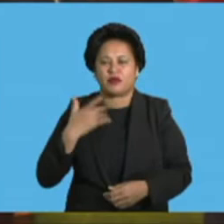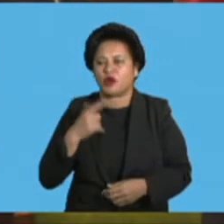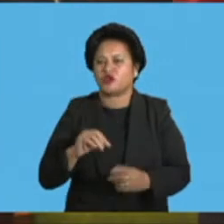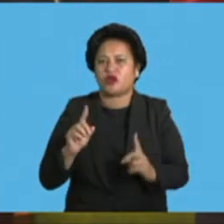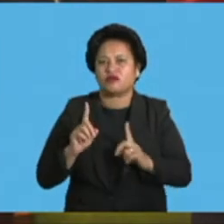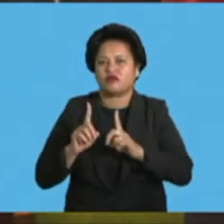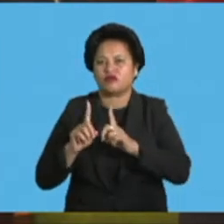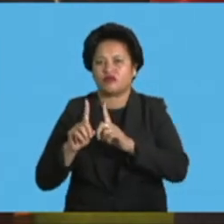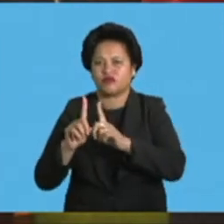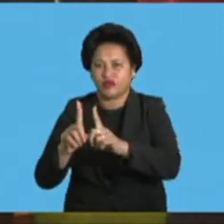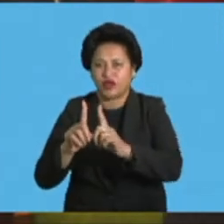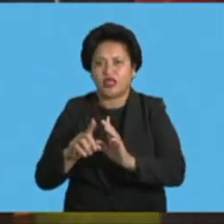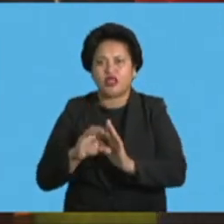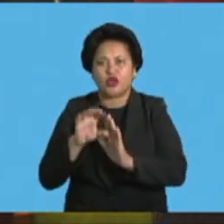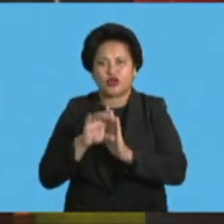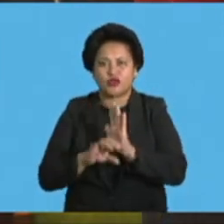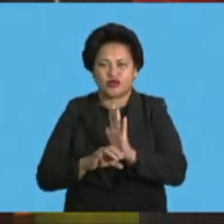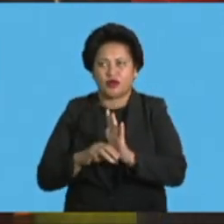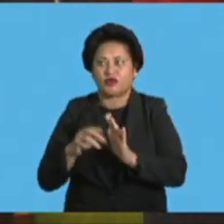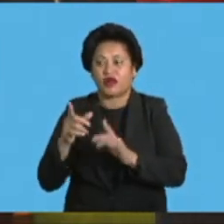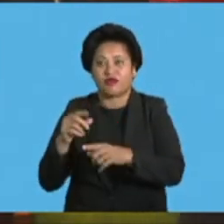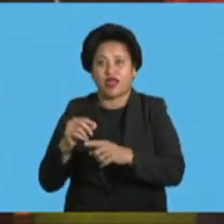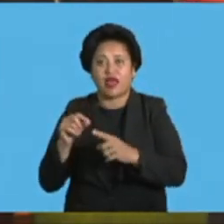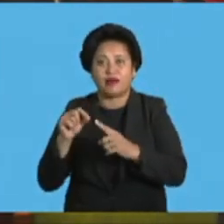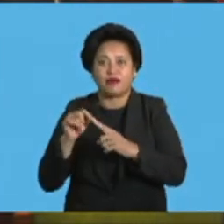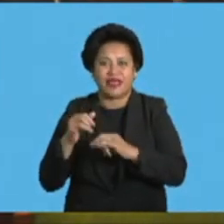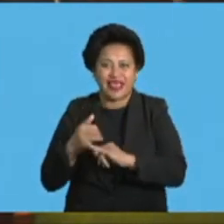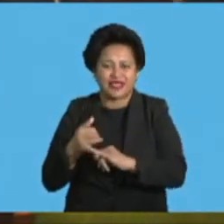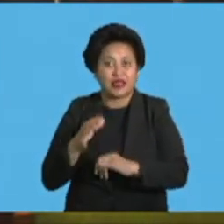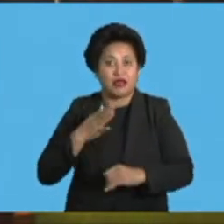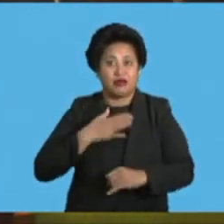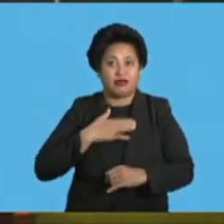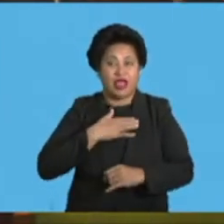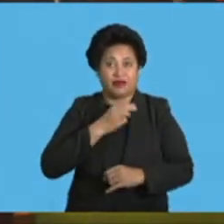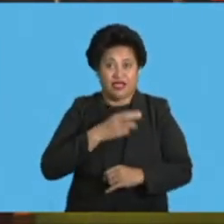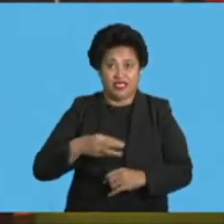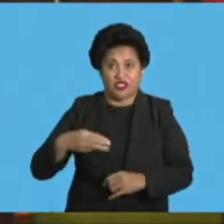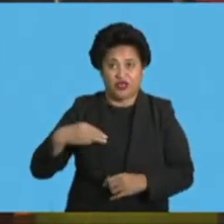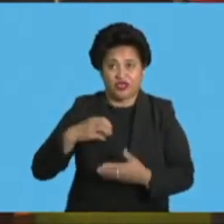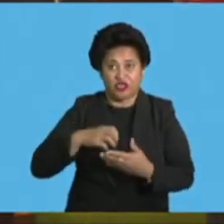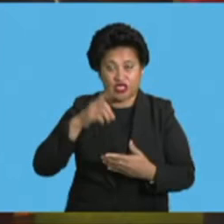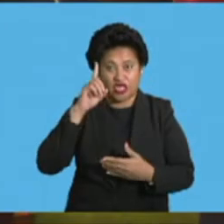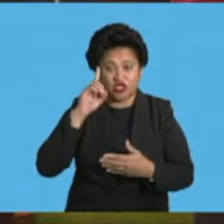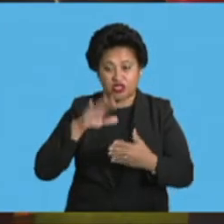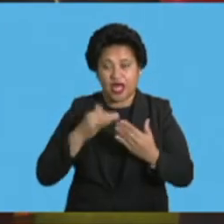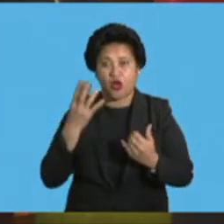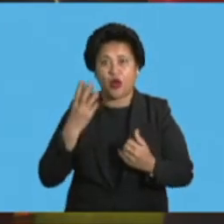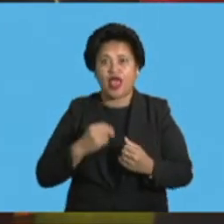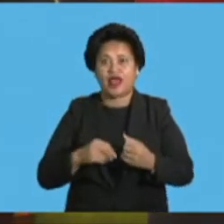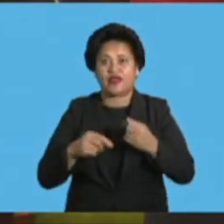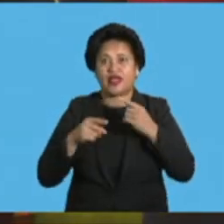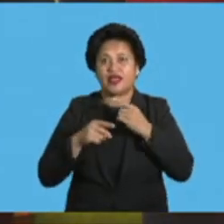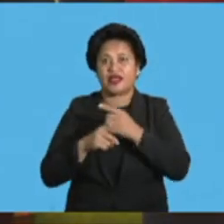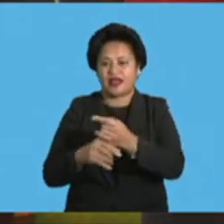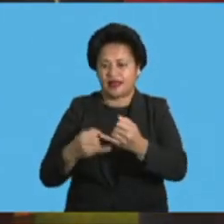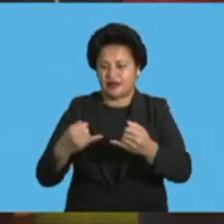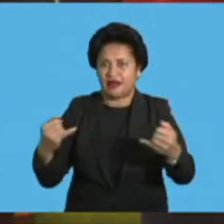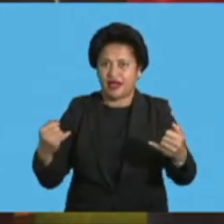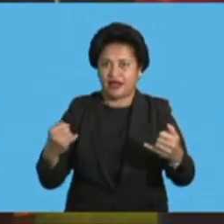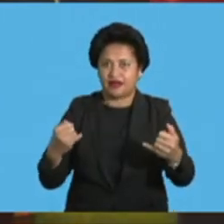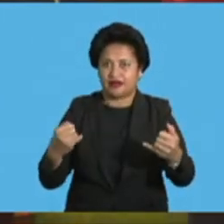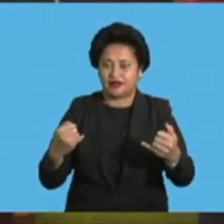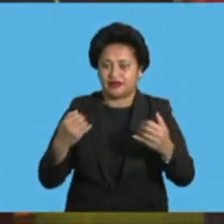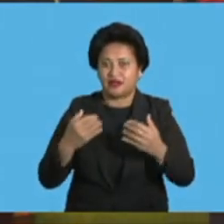secretary. My ministry, like all ministries, is now bound by the disciplinary guidelines which came into effect in